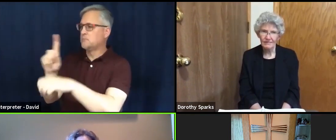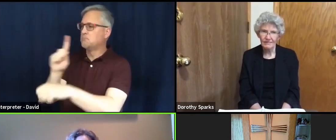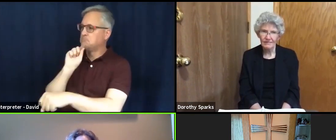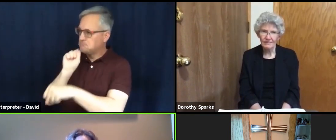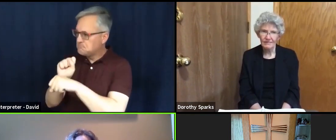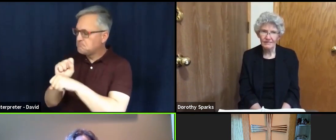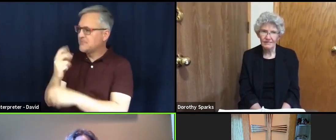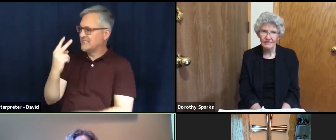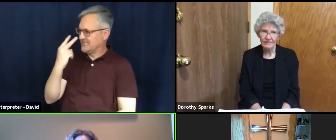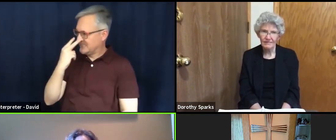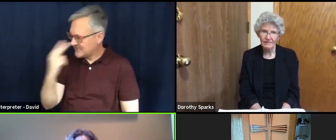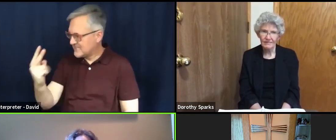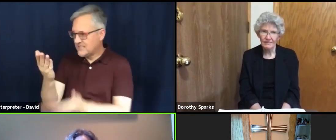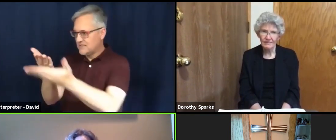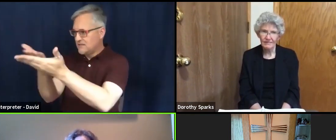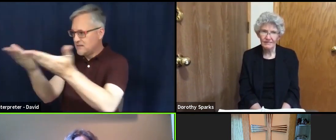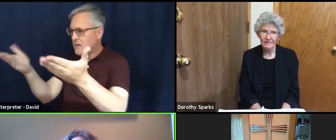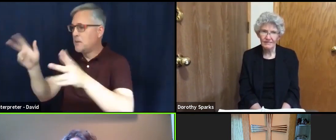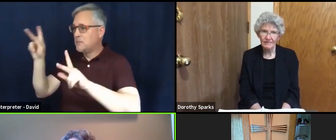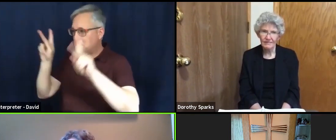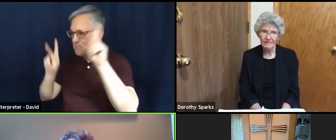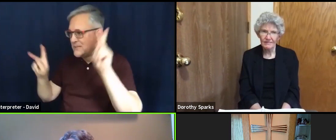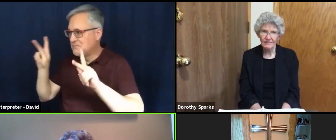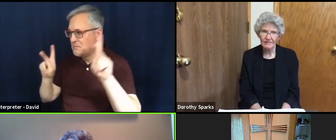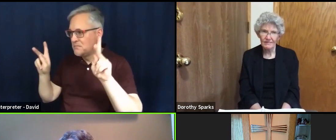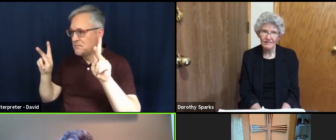children of God.